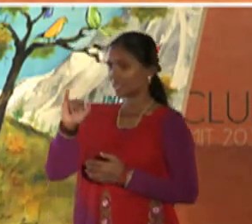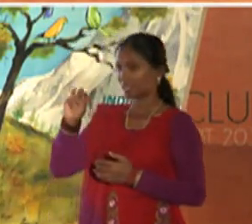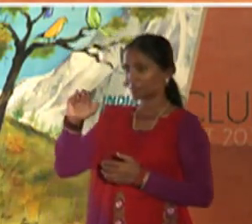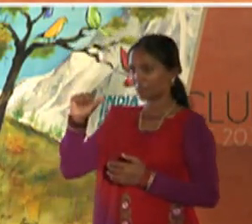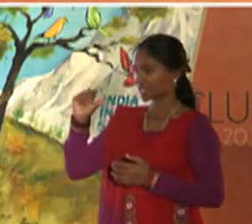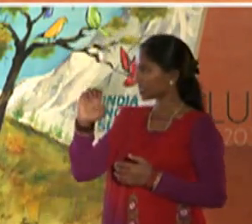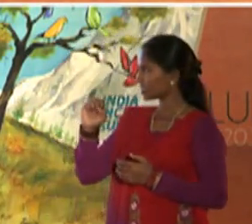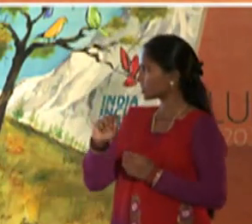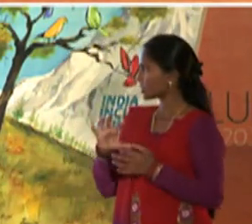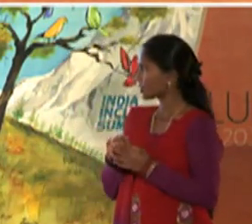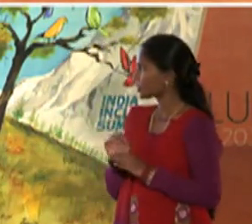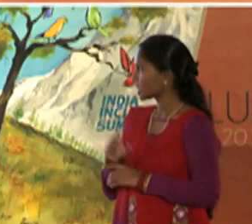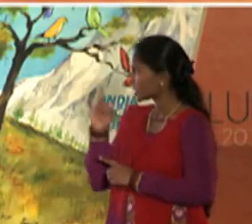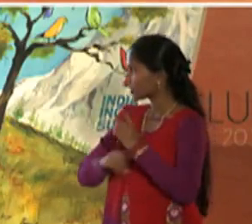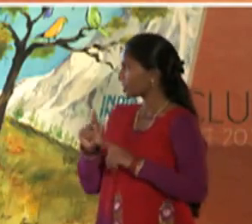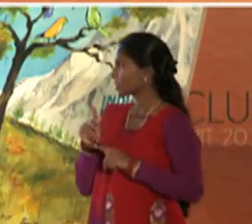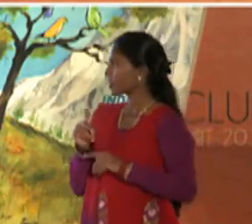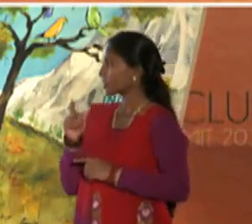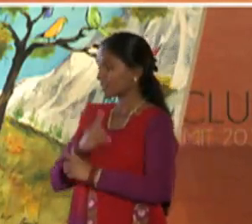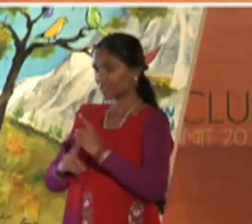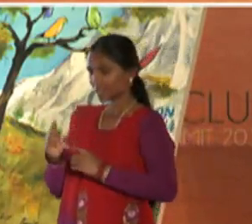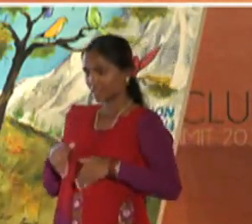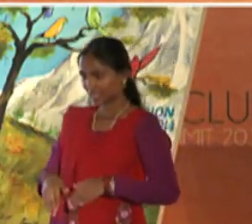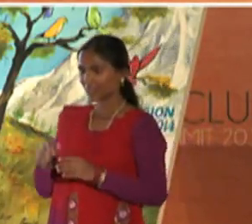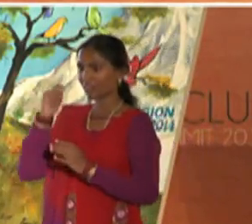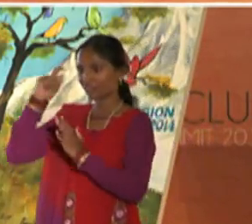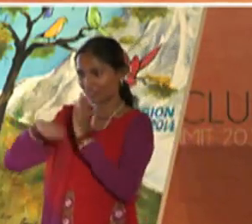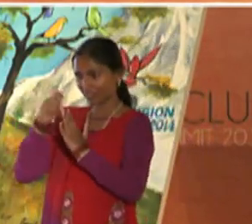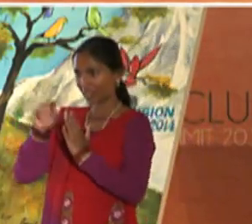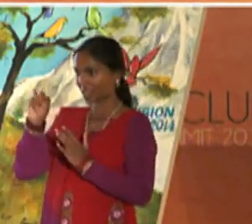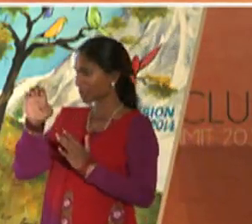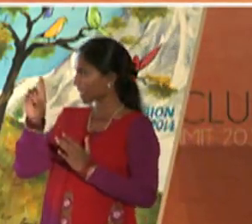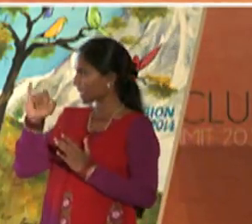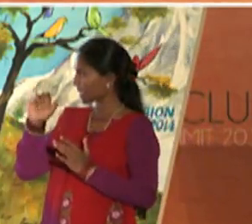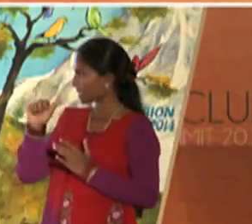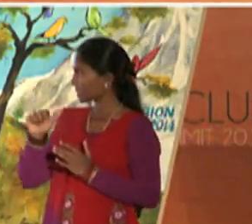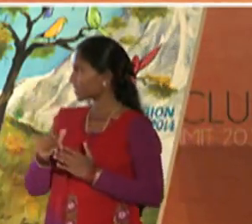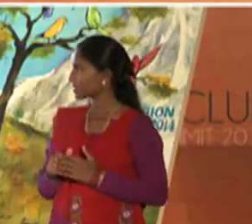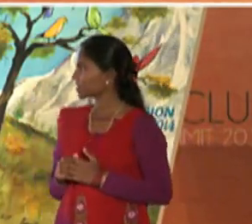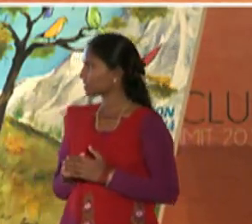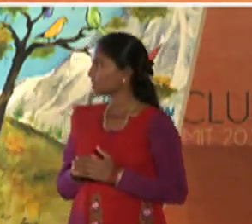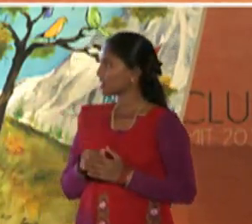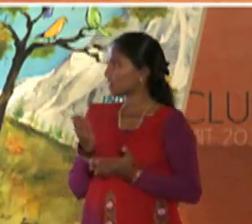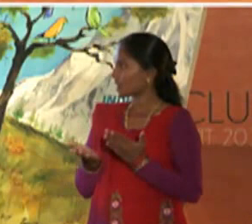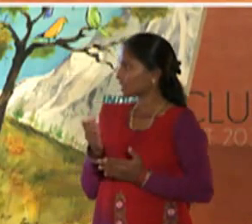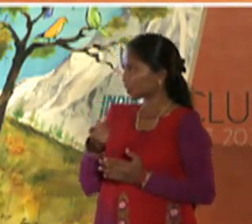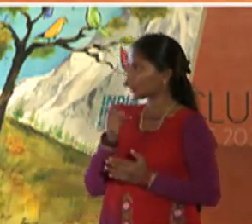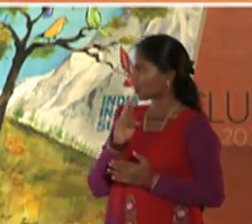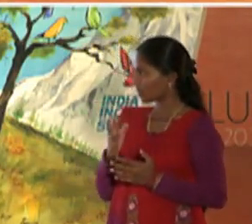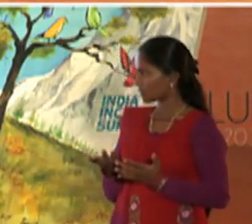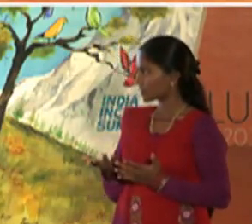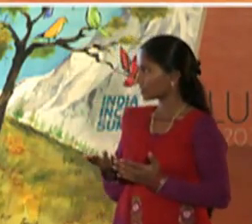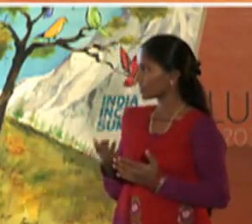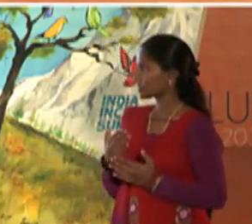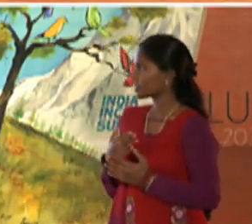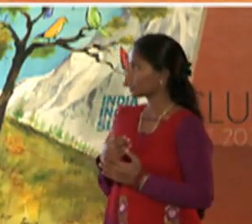people who are differently abled in the media the bar is set really low. Either you are, the secondary